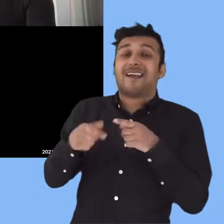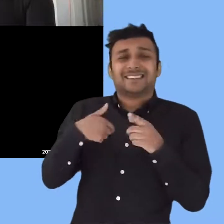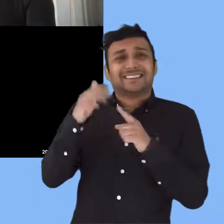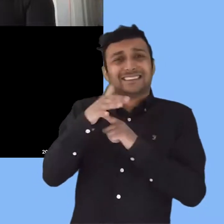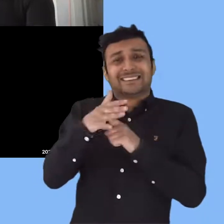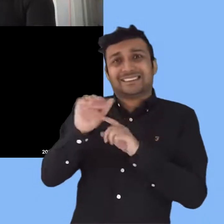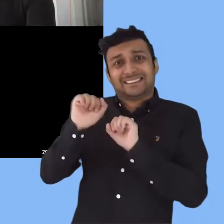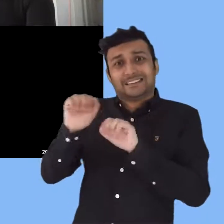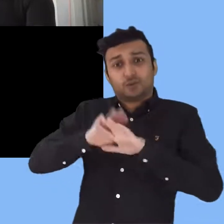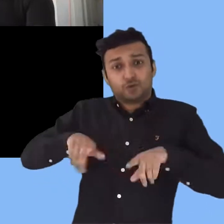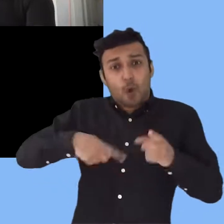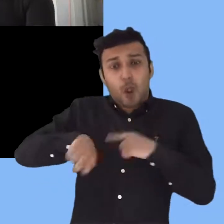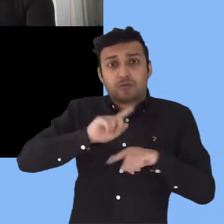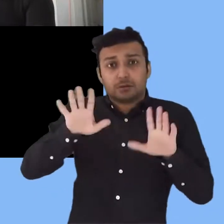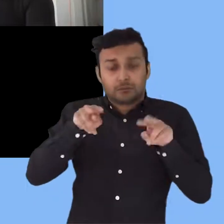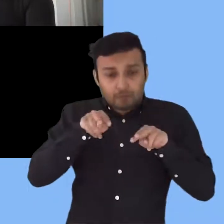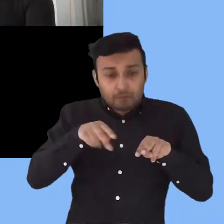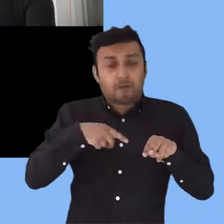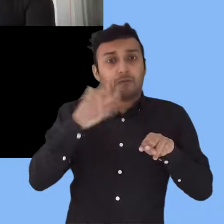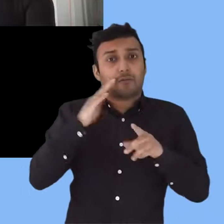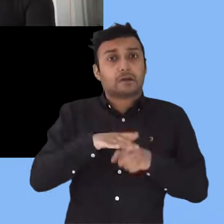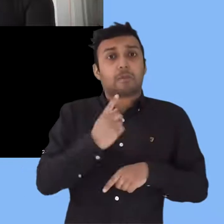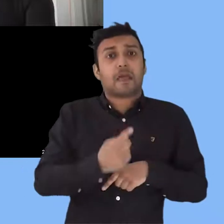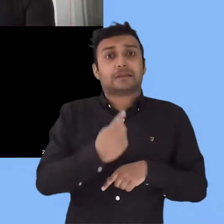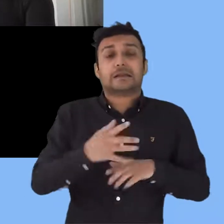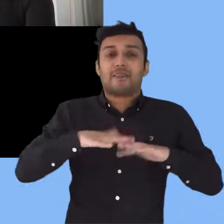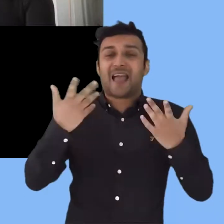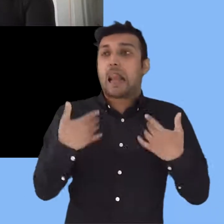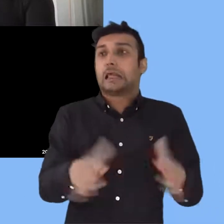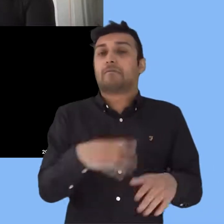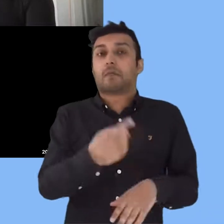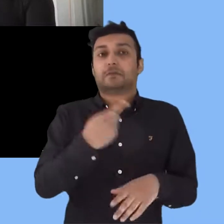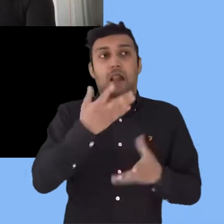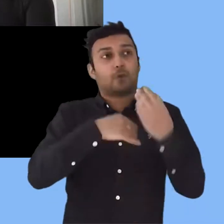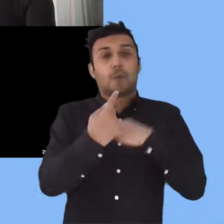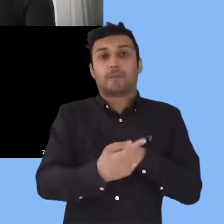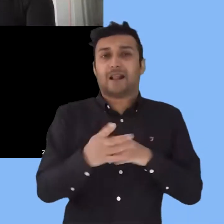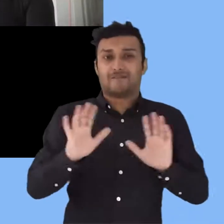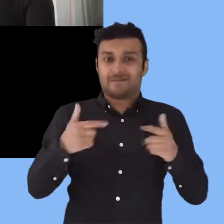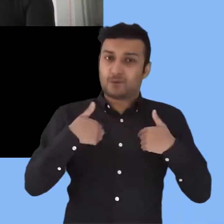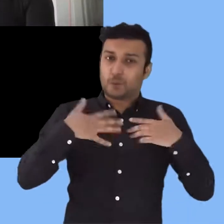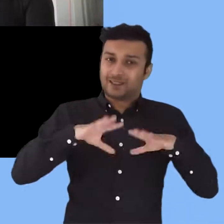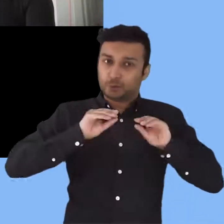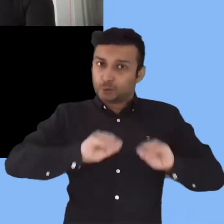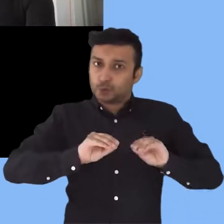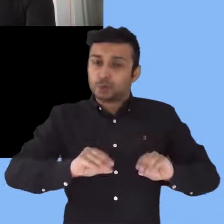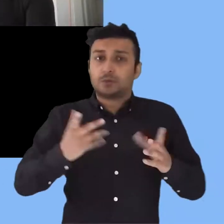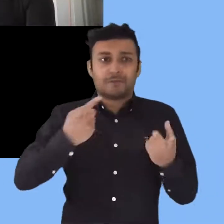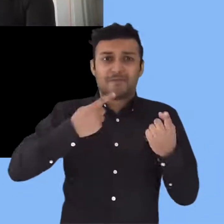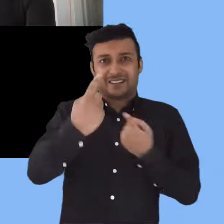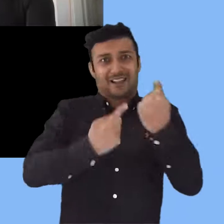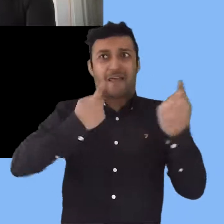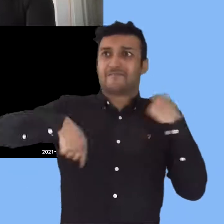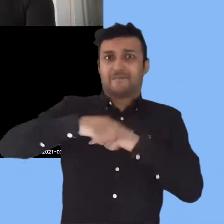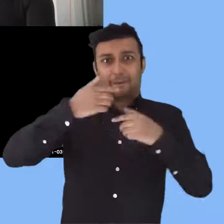difference before they go off into school environments and have to figure it out for themselves. We've all been to school, we all know how ingrained inequality is in those